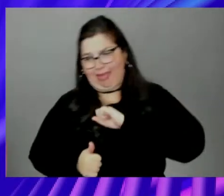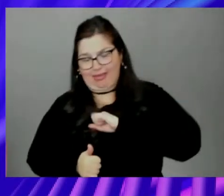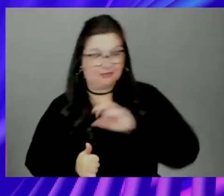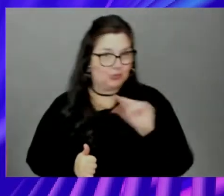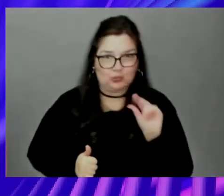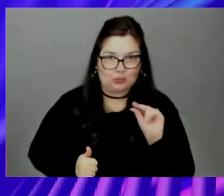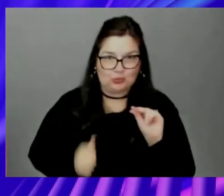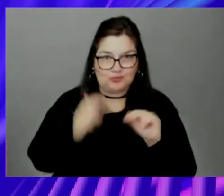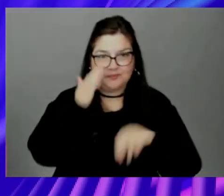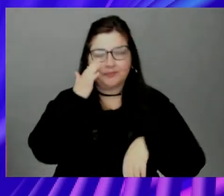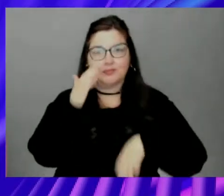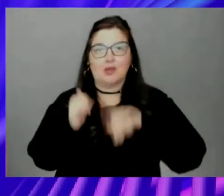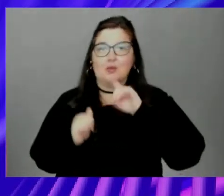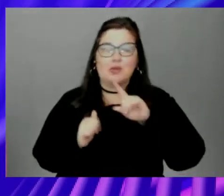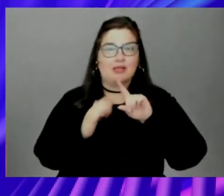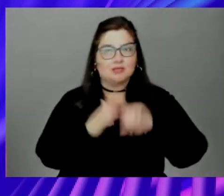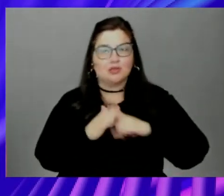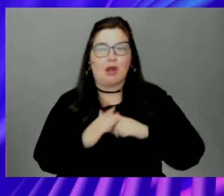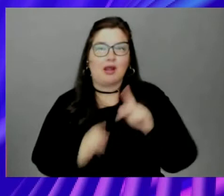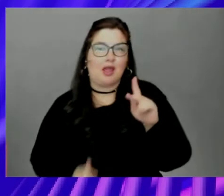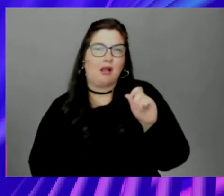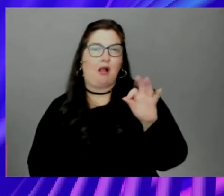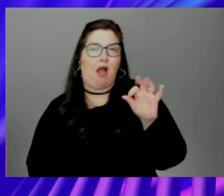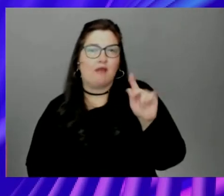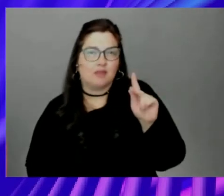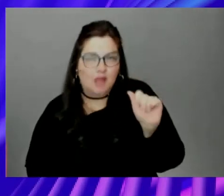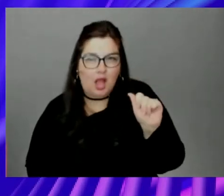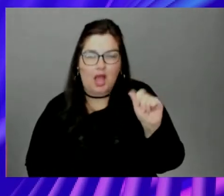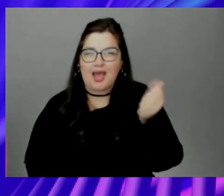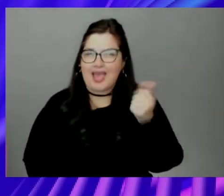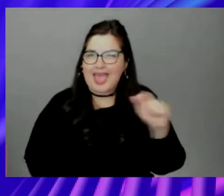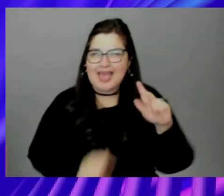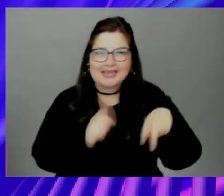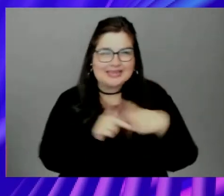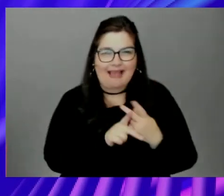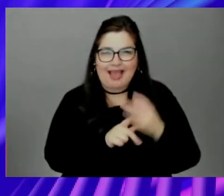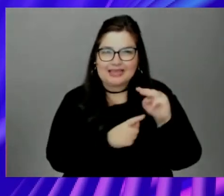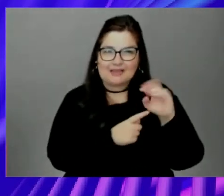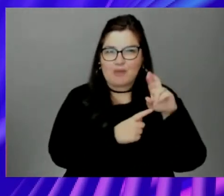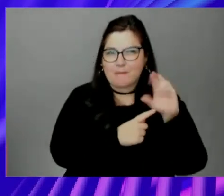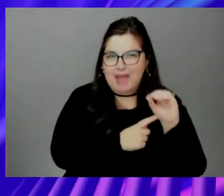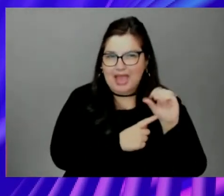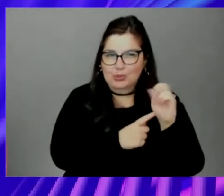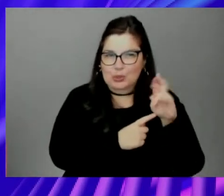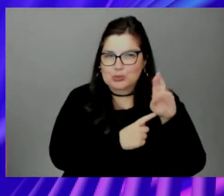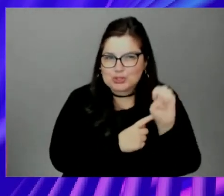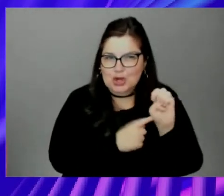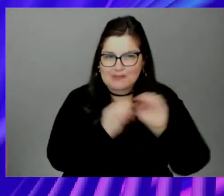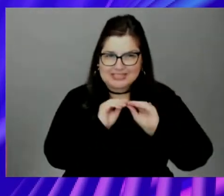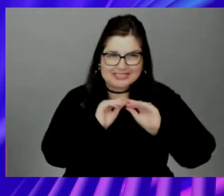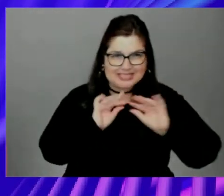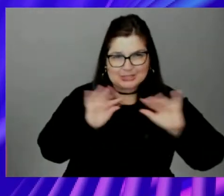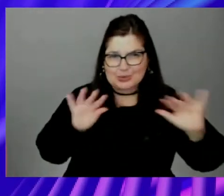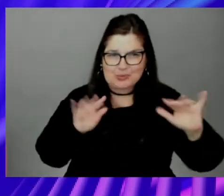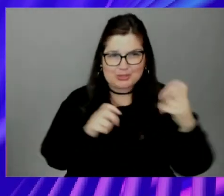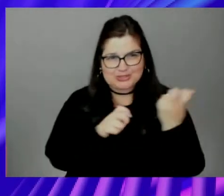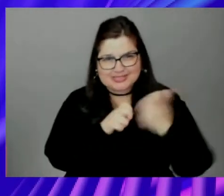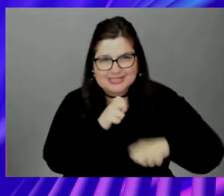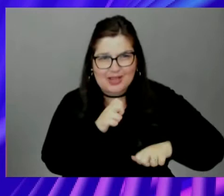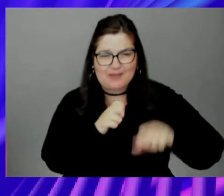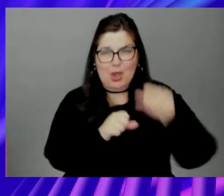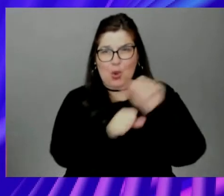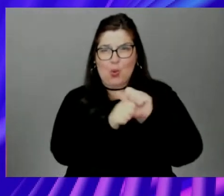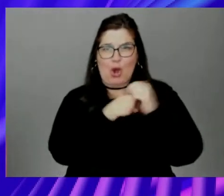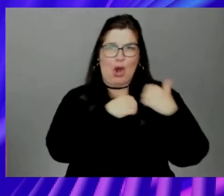sharding Kafka, doing any type of microservice distribution, it's tough because you've got workloads running all over